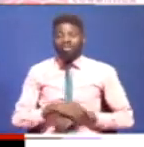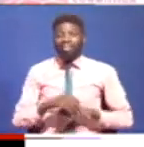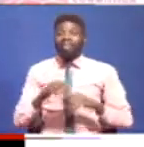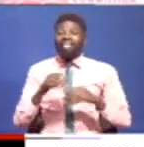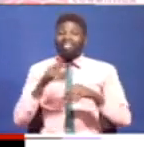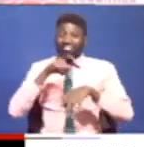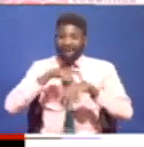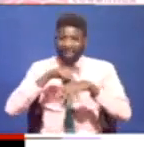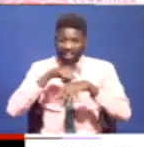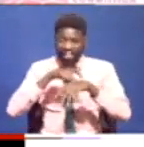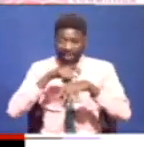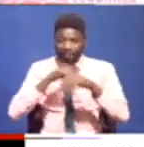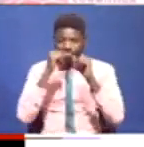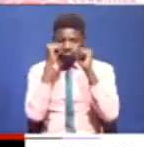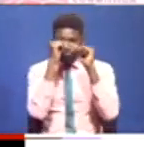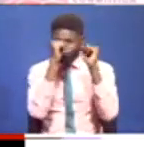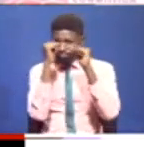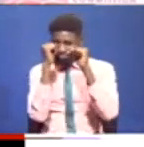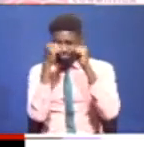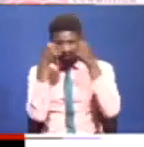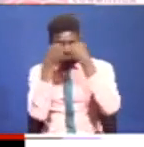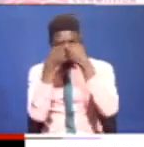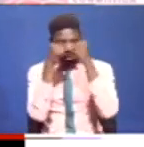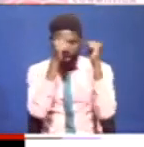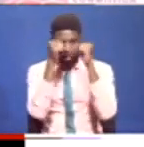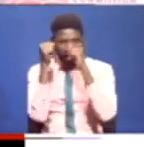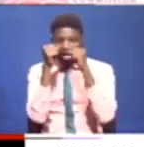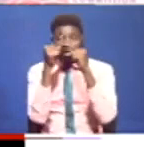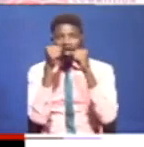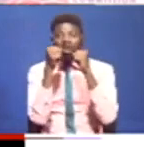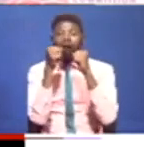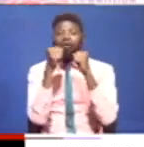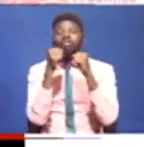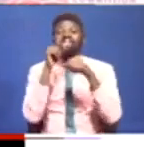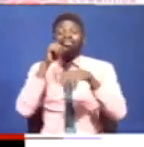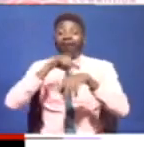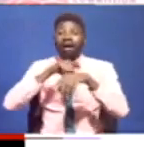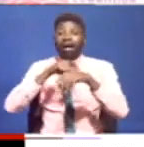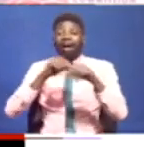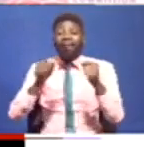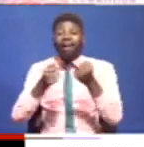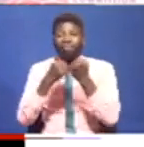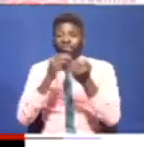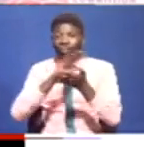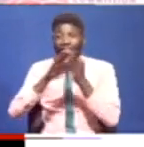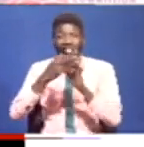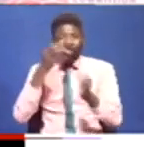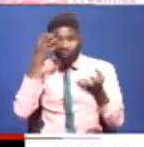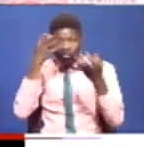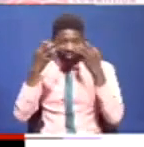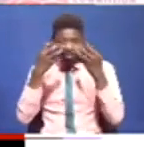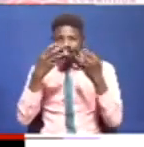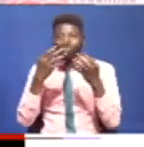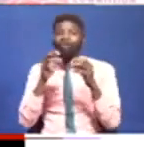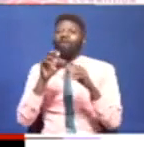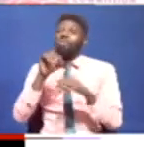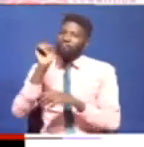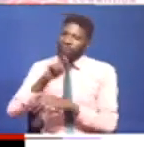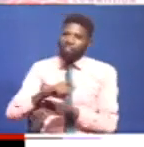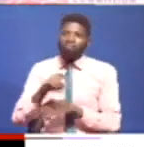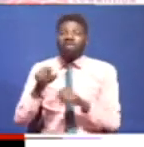match unscathed, and there is no winner in war, but there are many, many